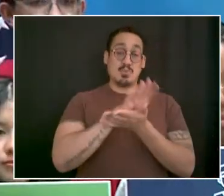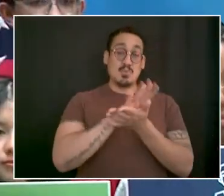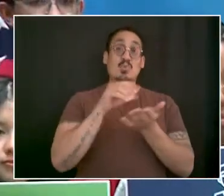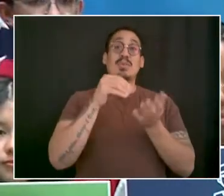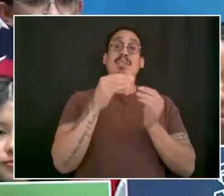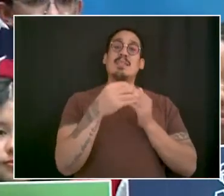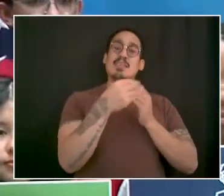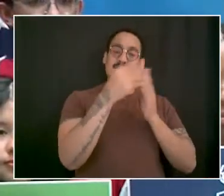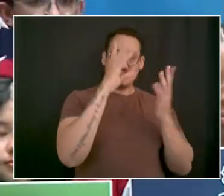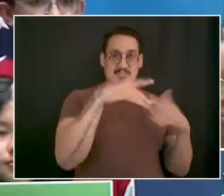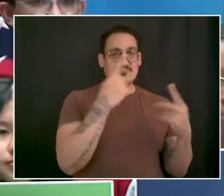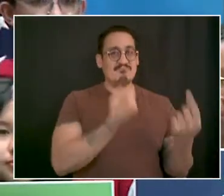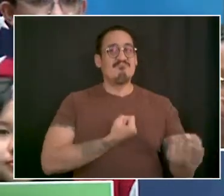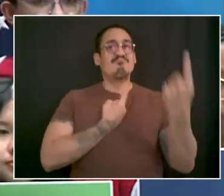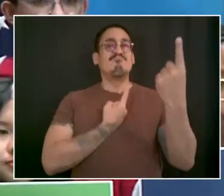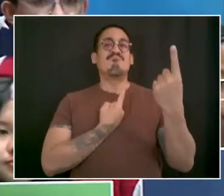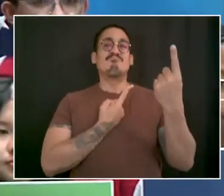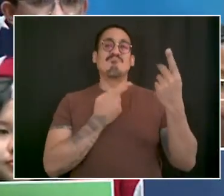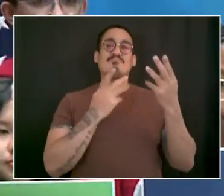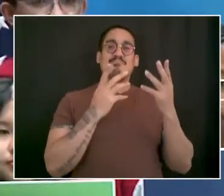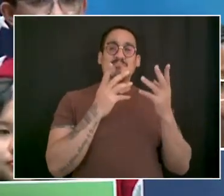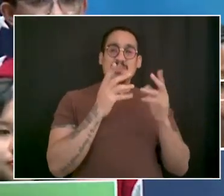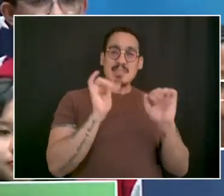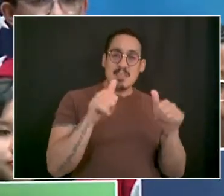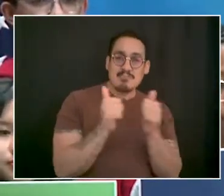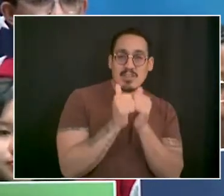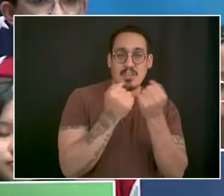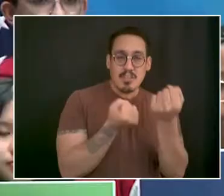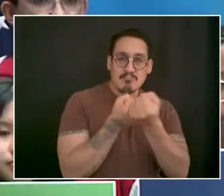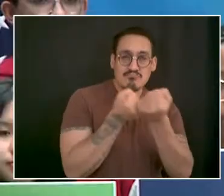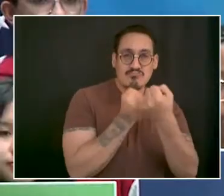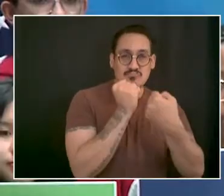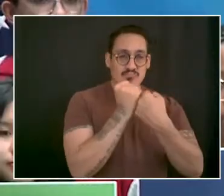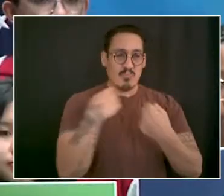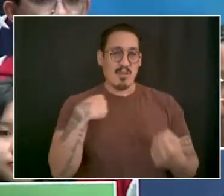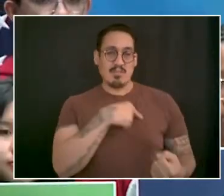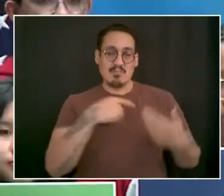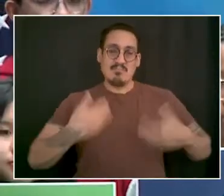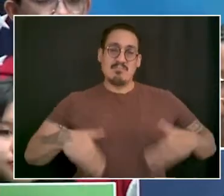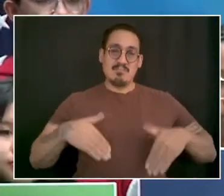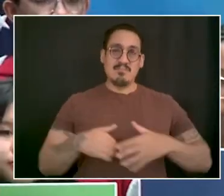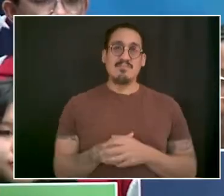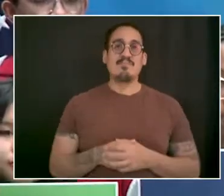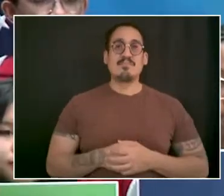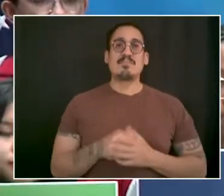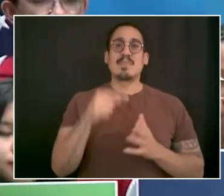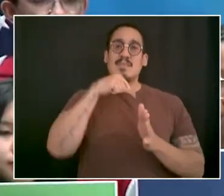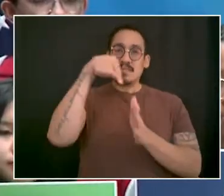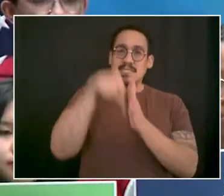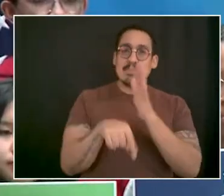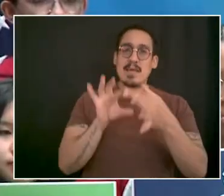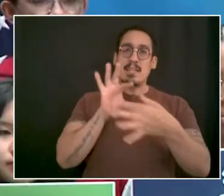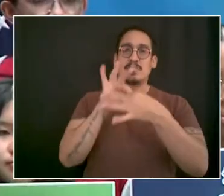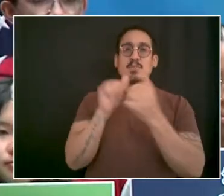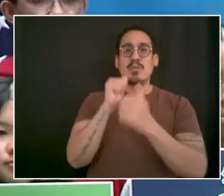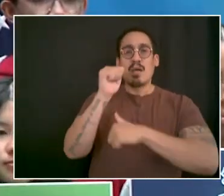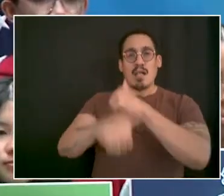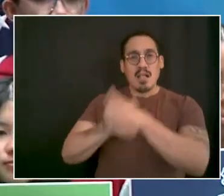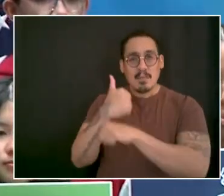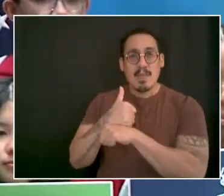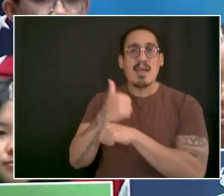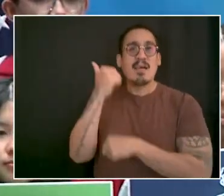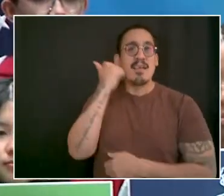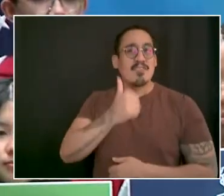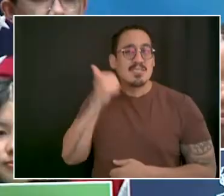us. Bayside High School continues to deepen our connections with our alumni every day. We value their words of wisdom and